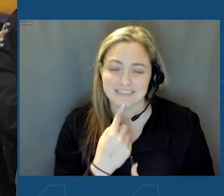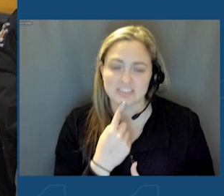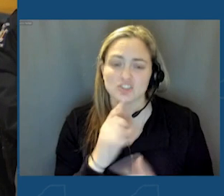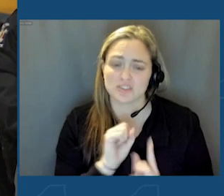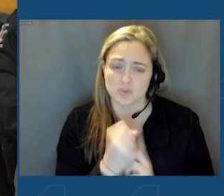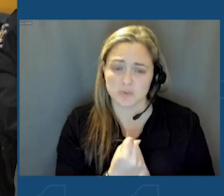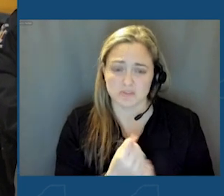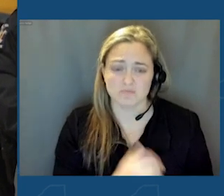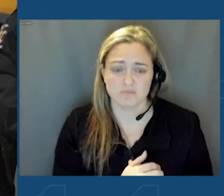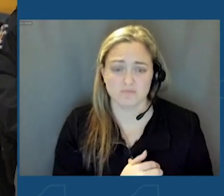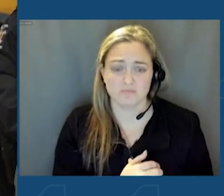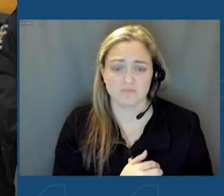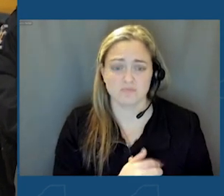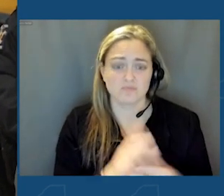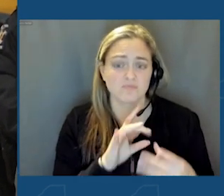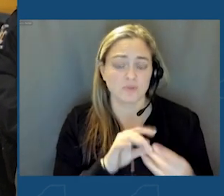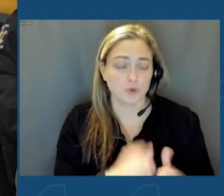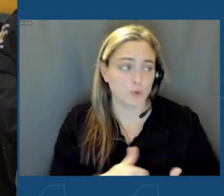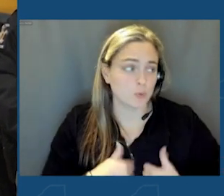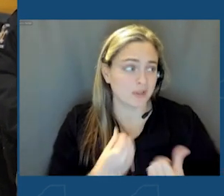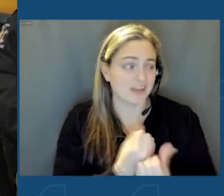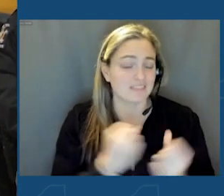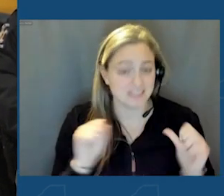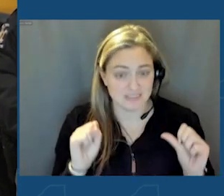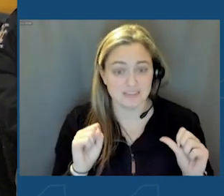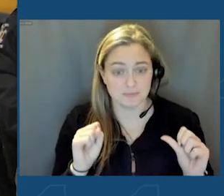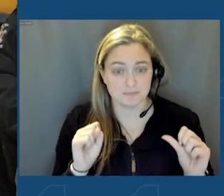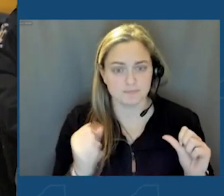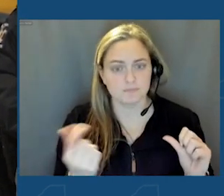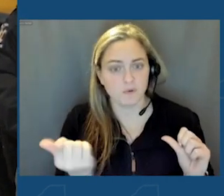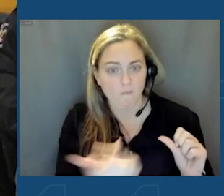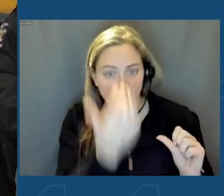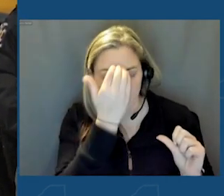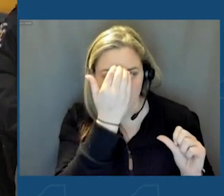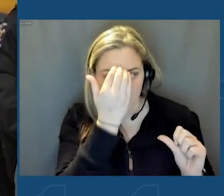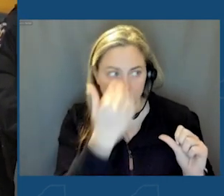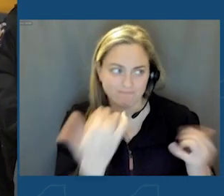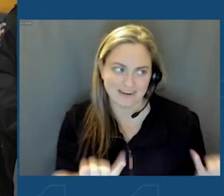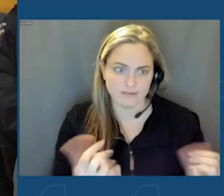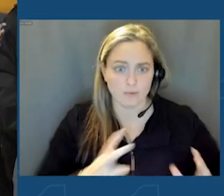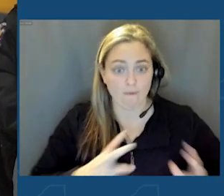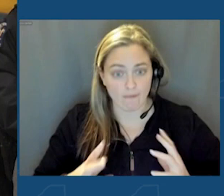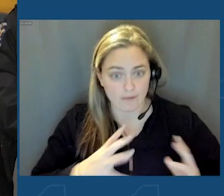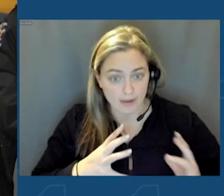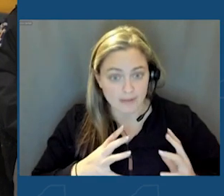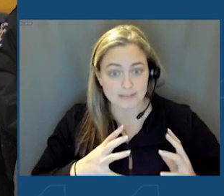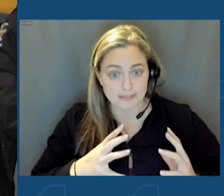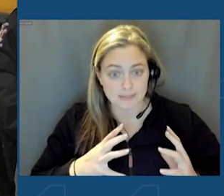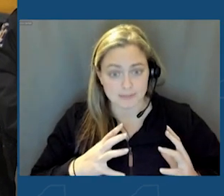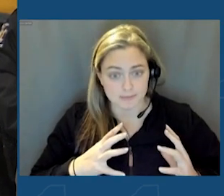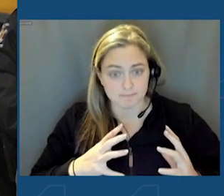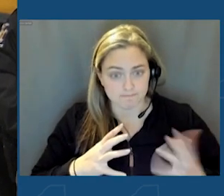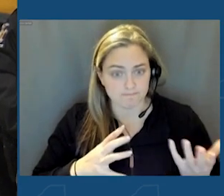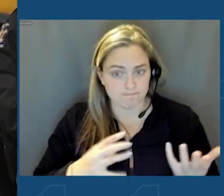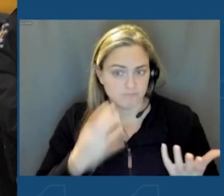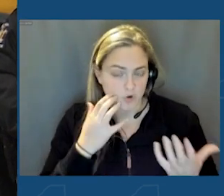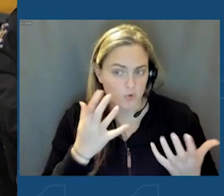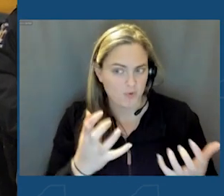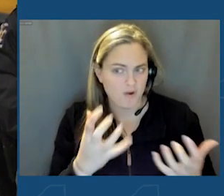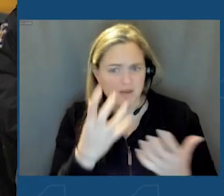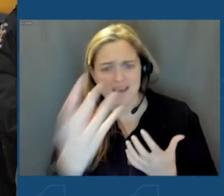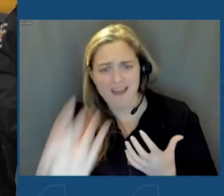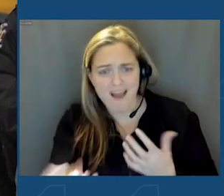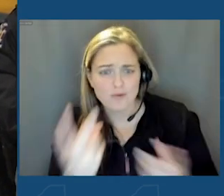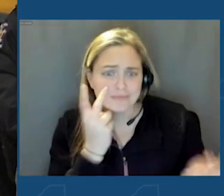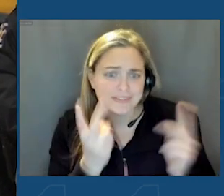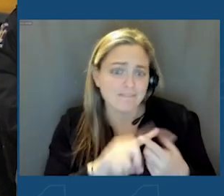with regard to life safety and we all know that it's the holidays we all know that you want to be out with your friends